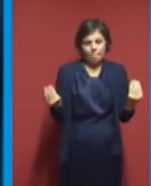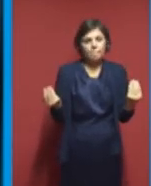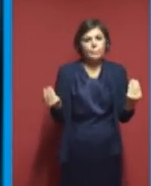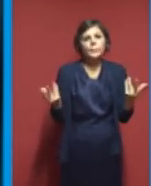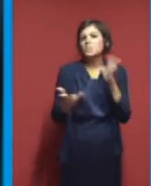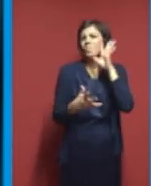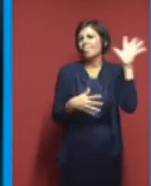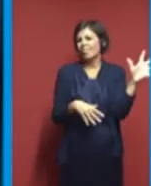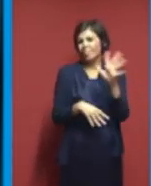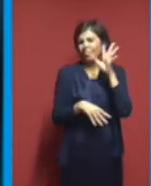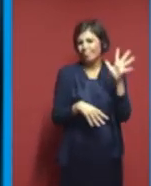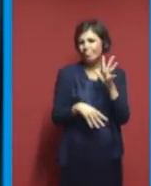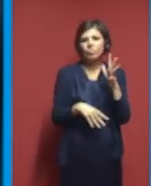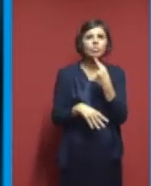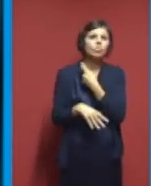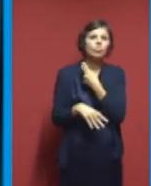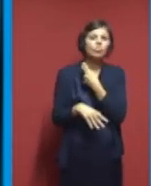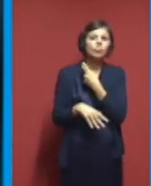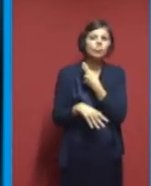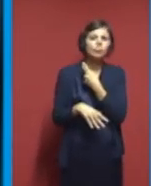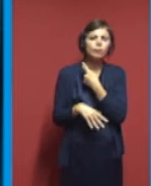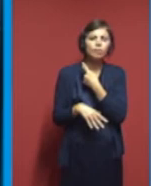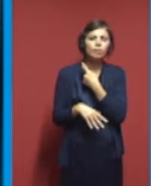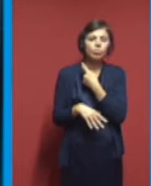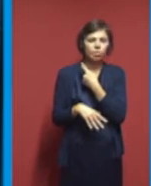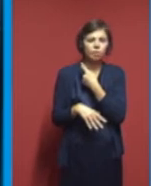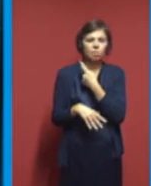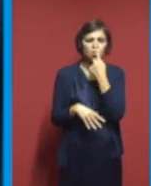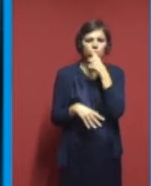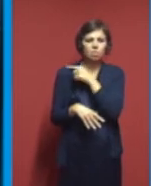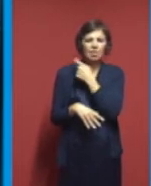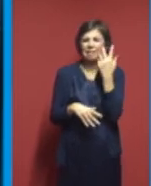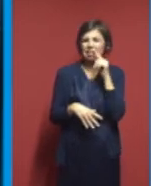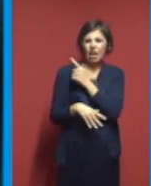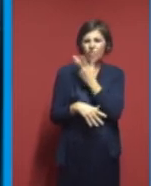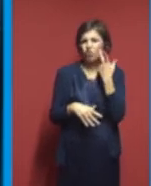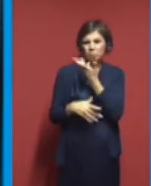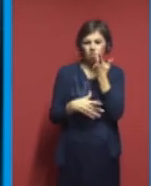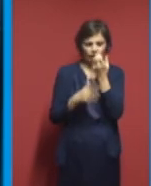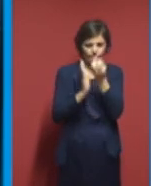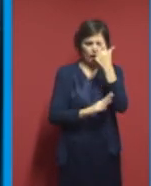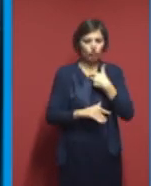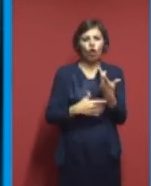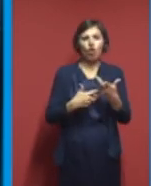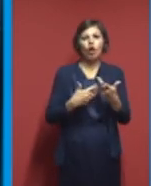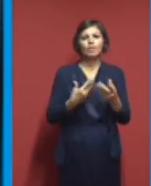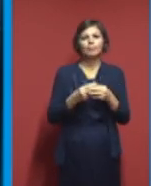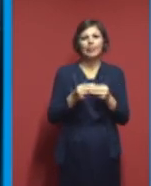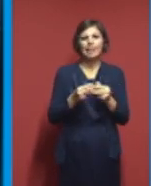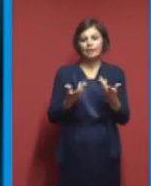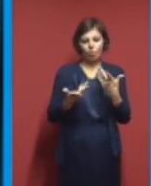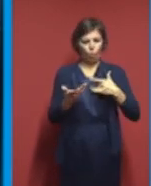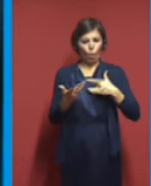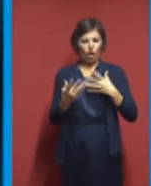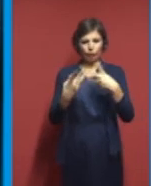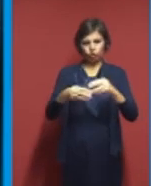example, we want to be able to do things like, well, do a mini EKG and see how the heart's doing, right? And there are systems to be able to do this. They